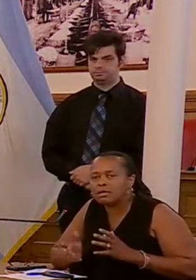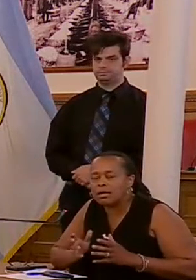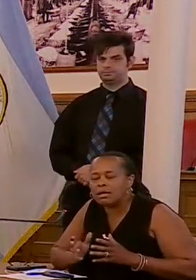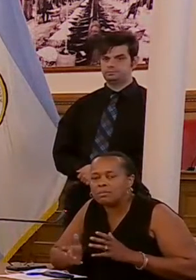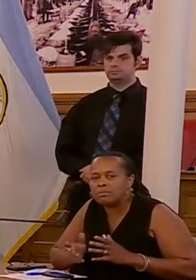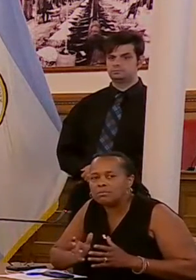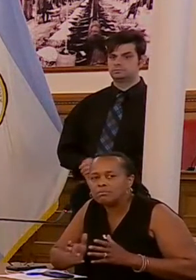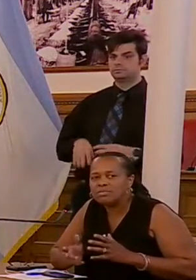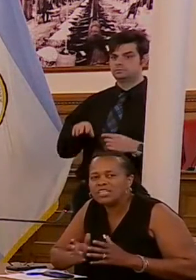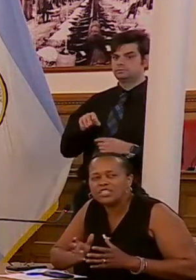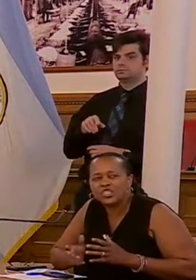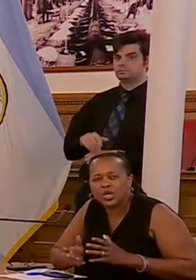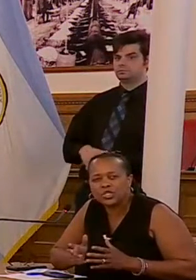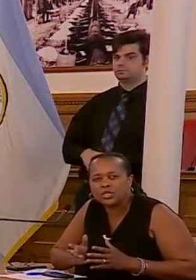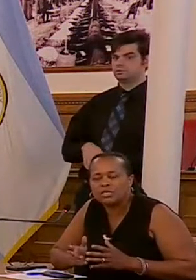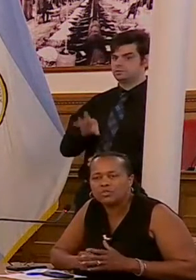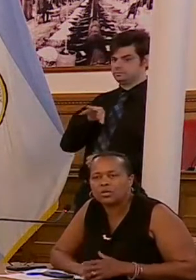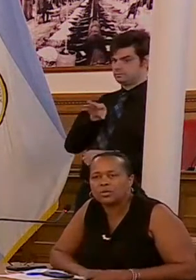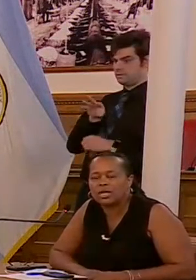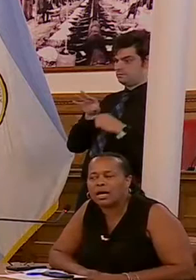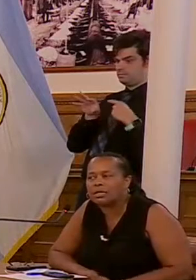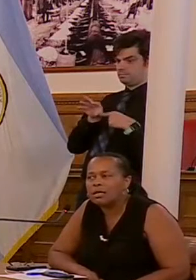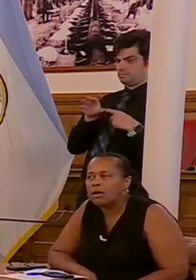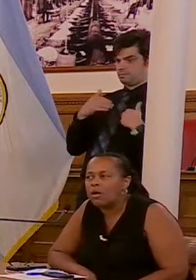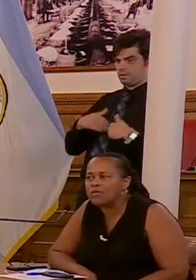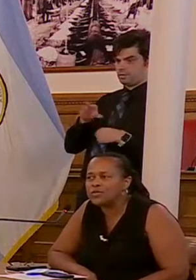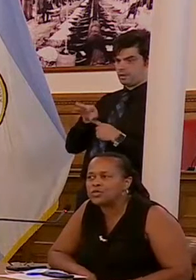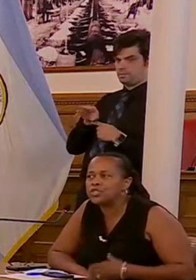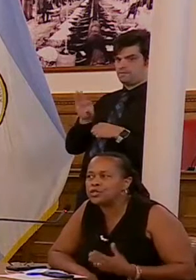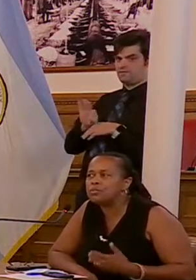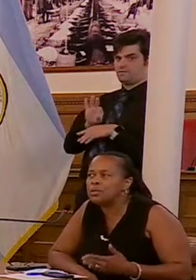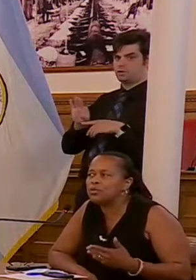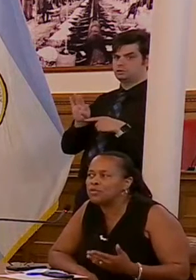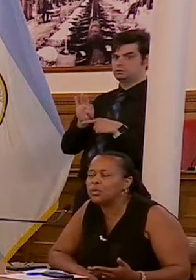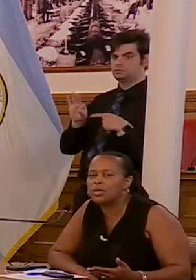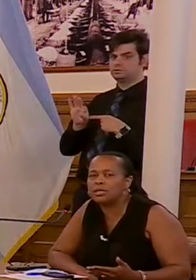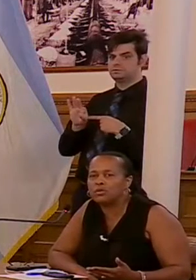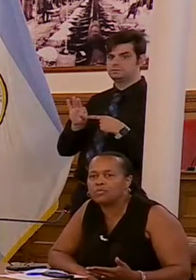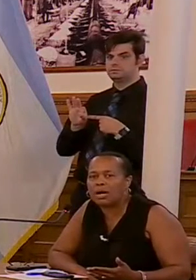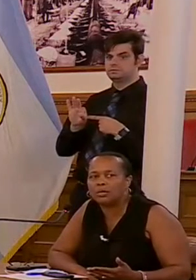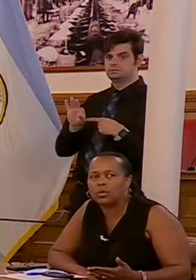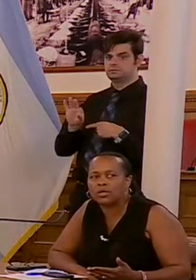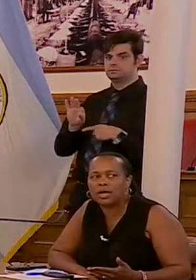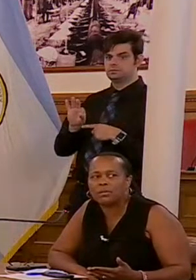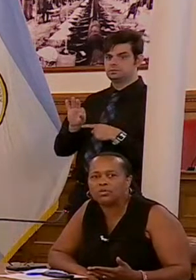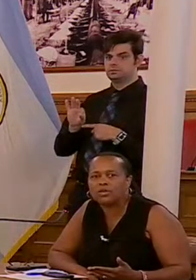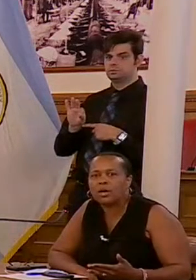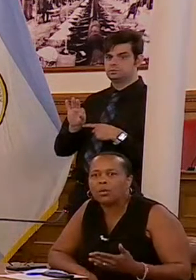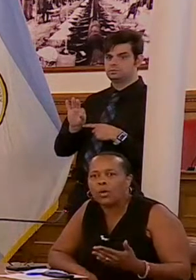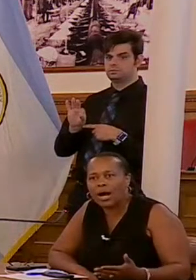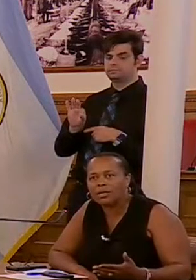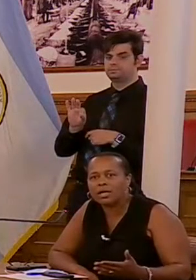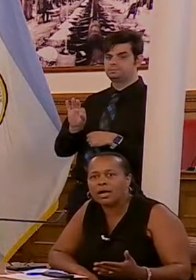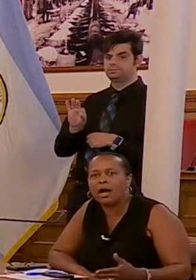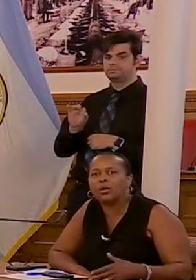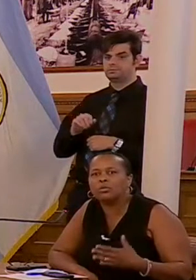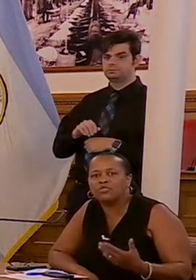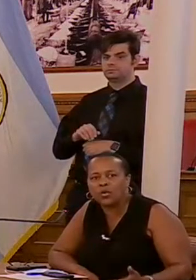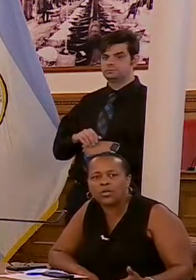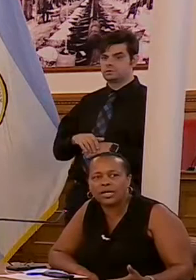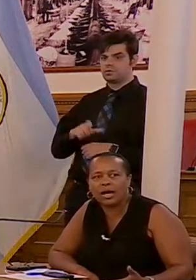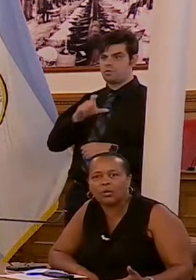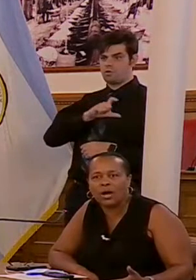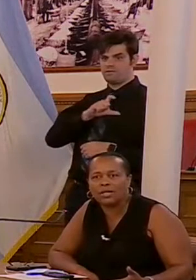at in discussion is whether or not officers should be reviewing those body-worn cameras while they are